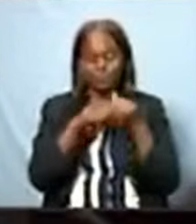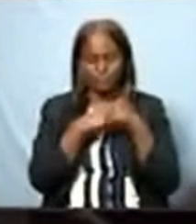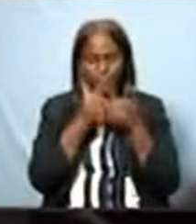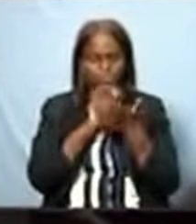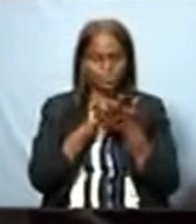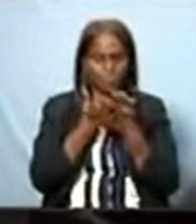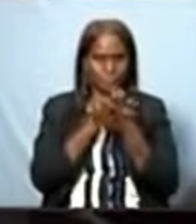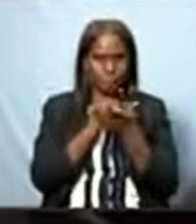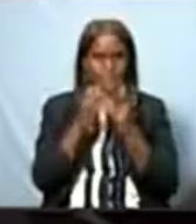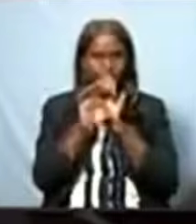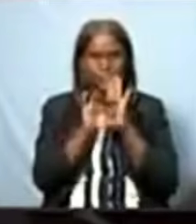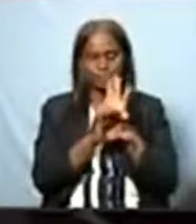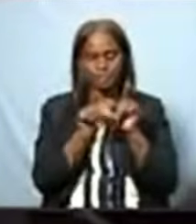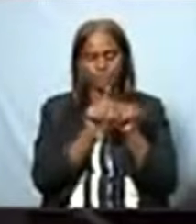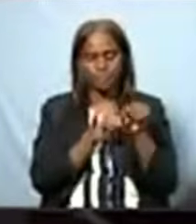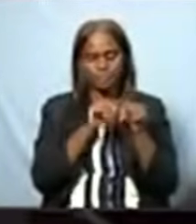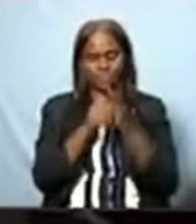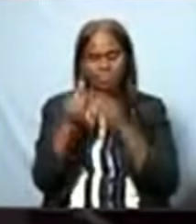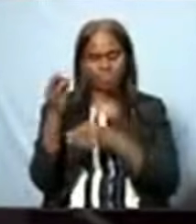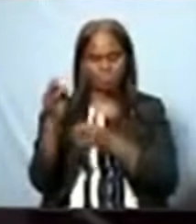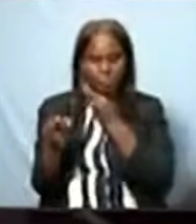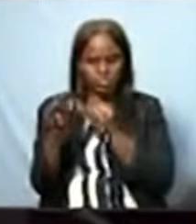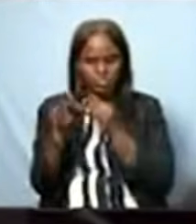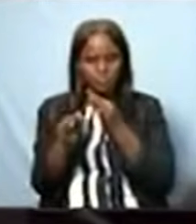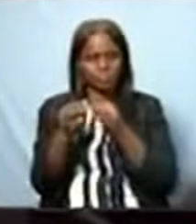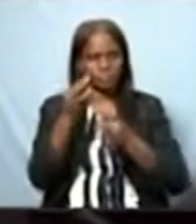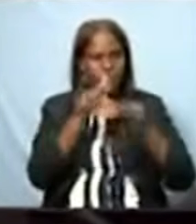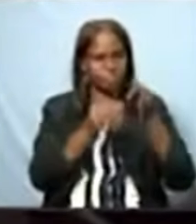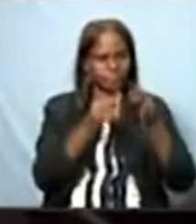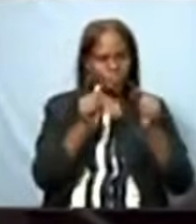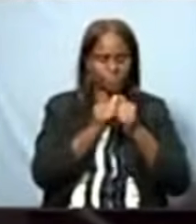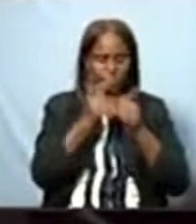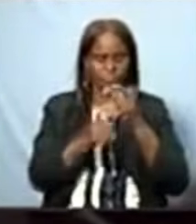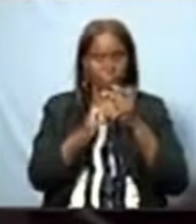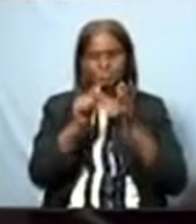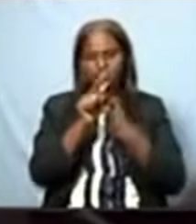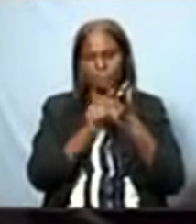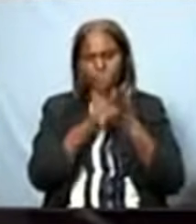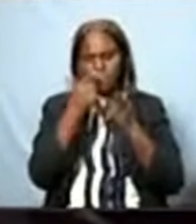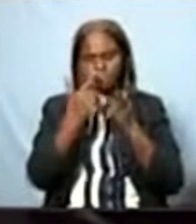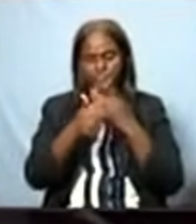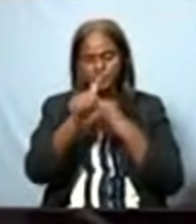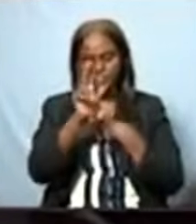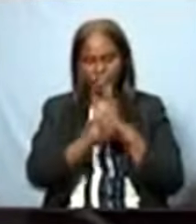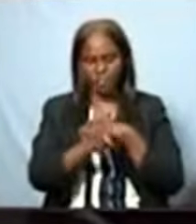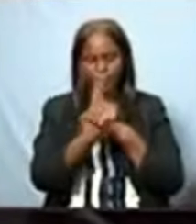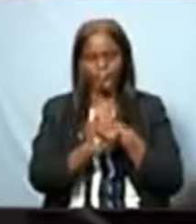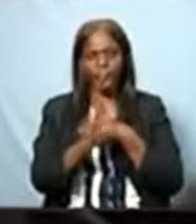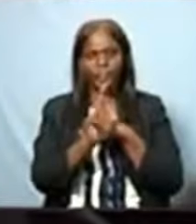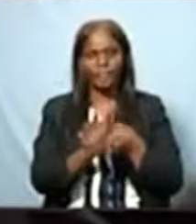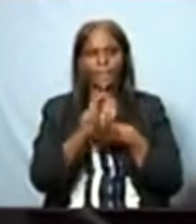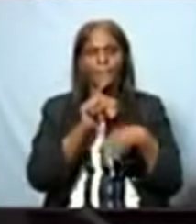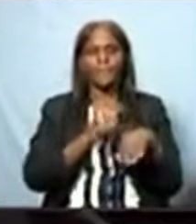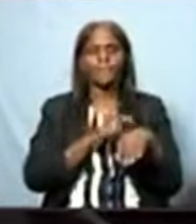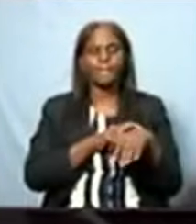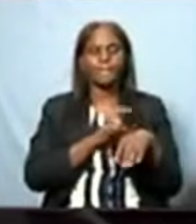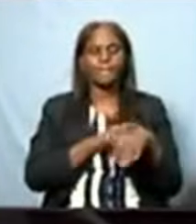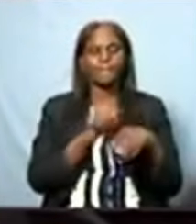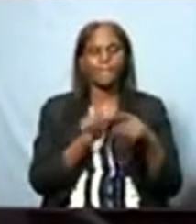the Constitution and how the courts, the judiciary, and the legislature should use time